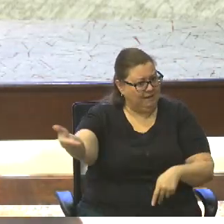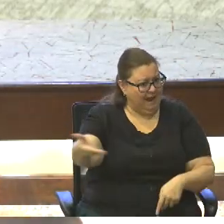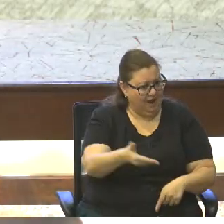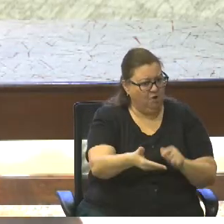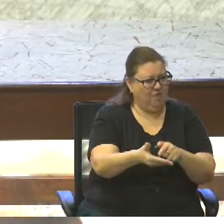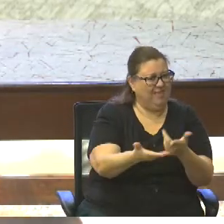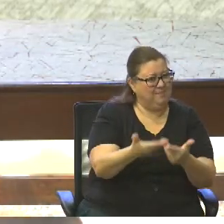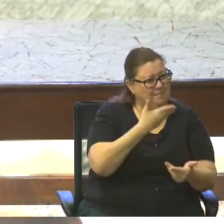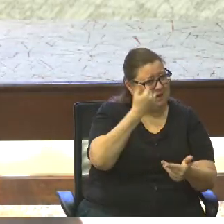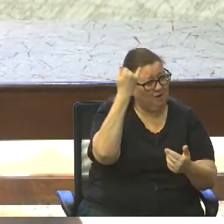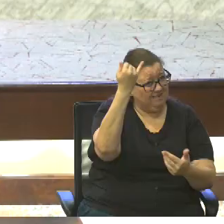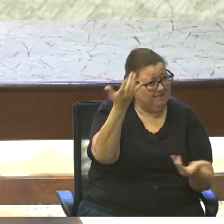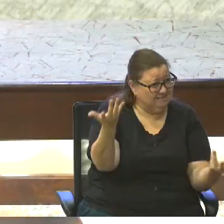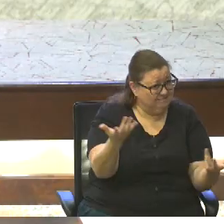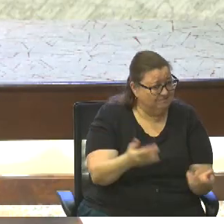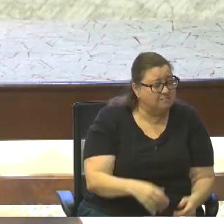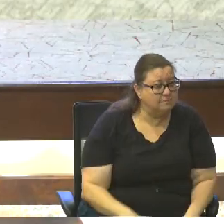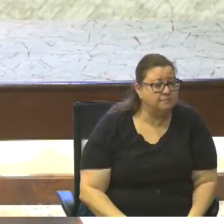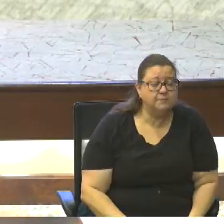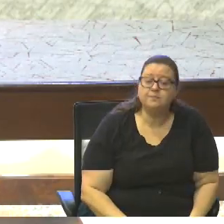right the ship, so to speak.